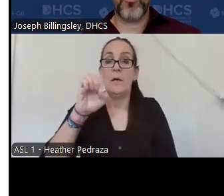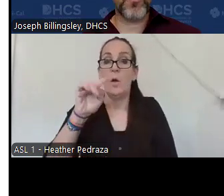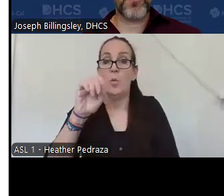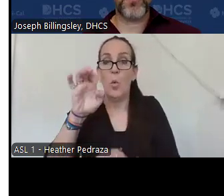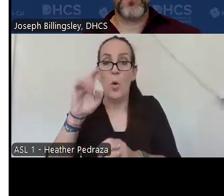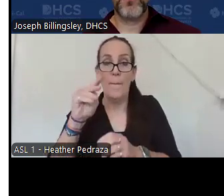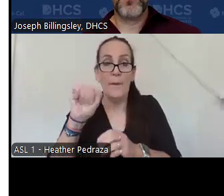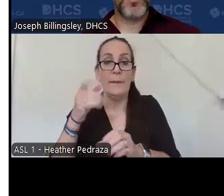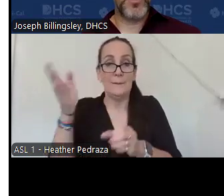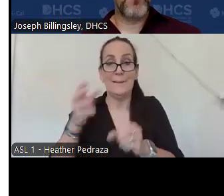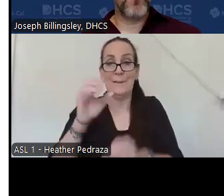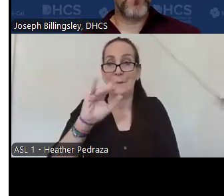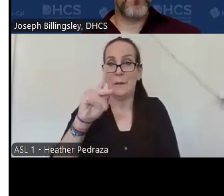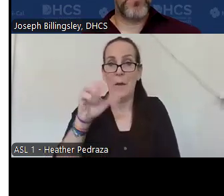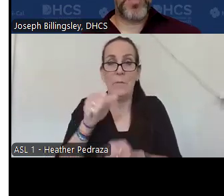and supports,